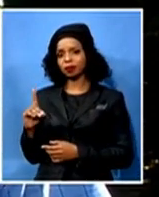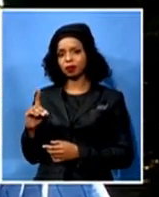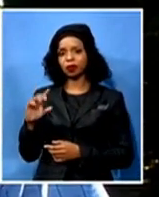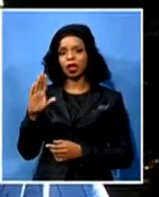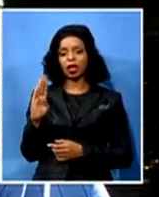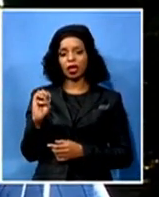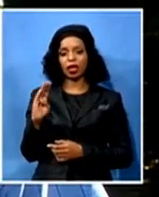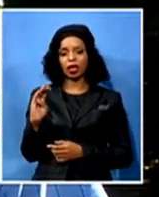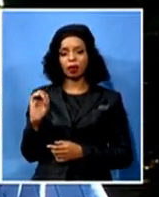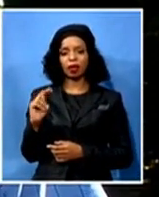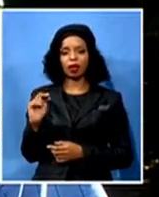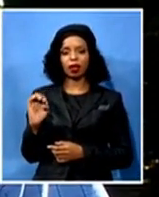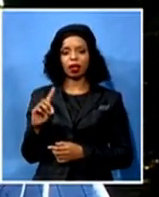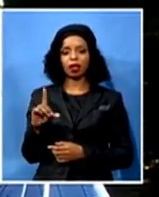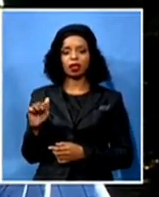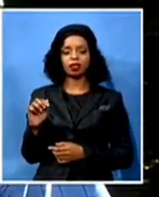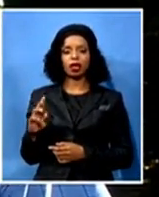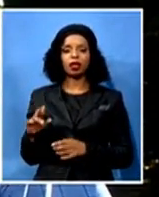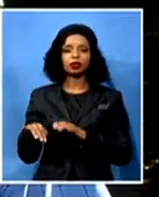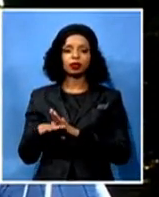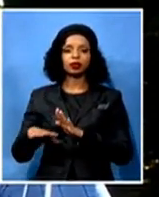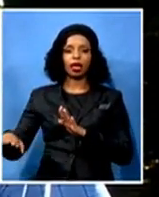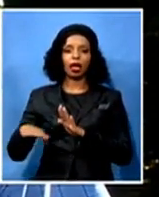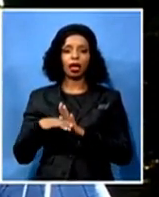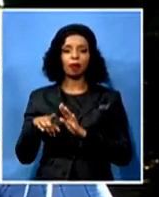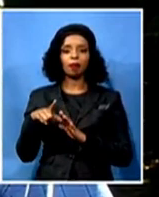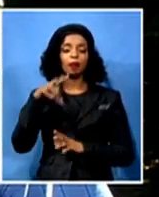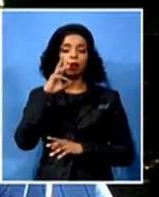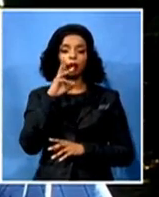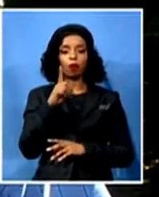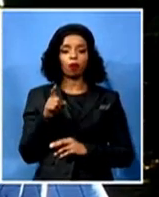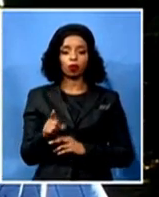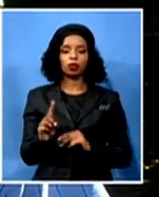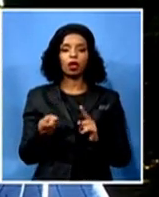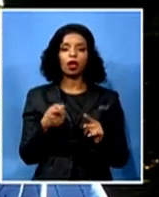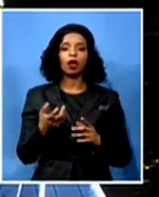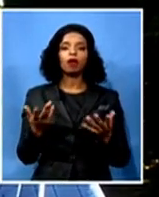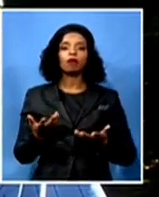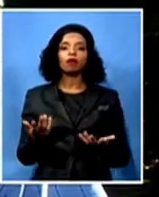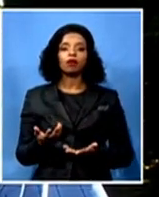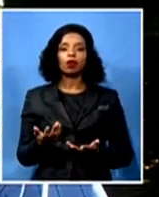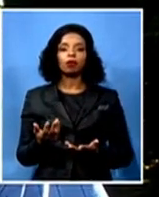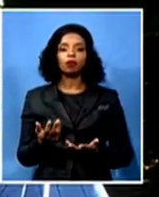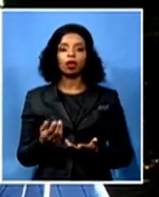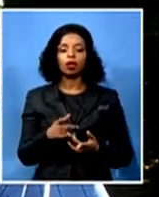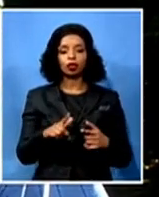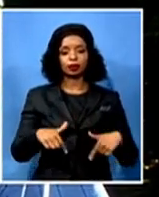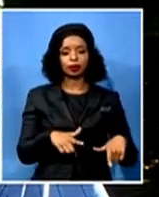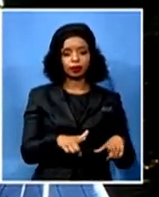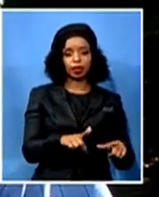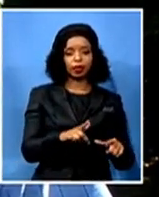the water is distributed from Tzaneen Dam via 2 processes that you can withdraw your